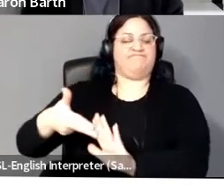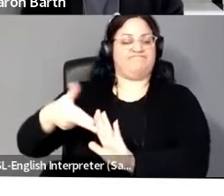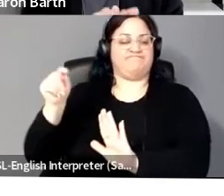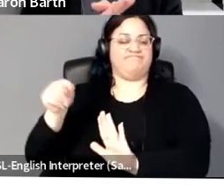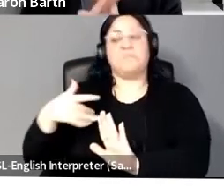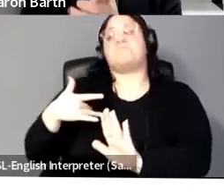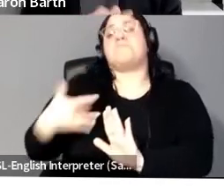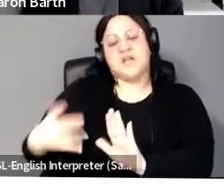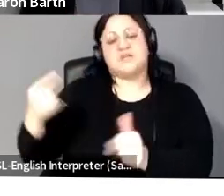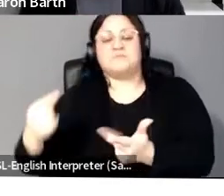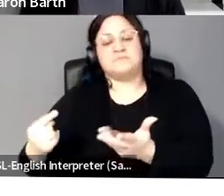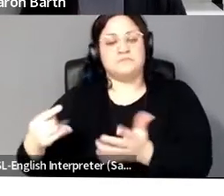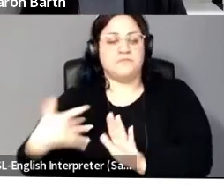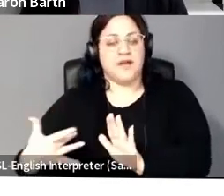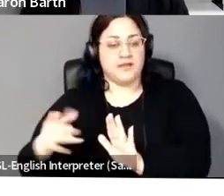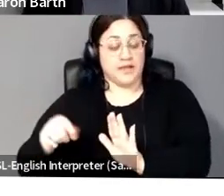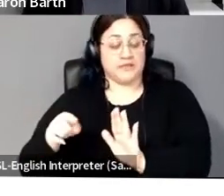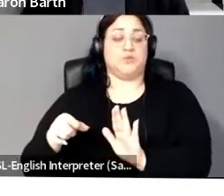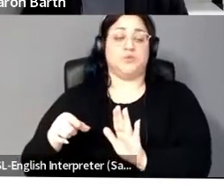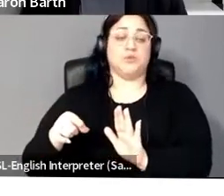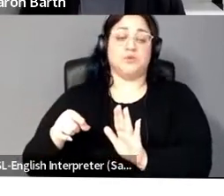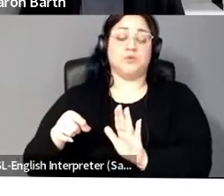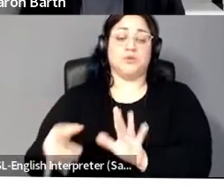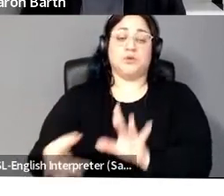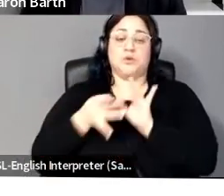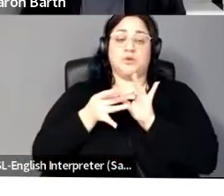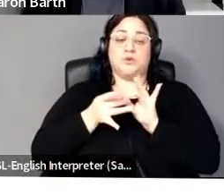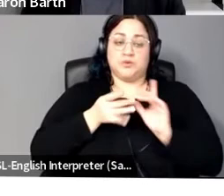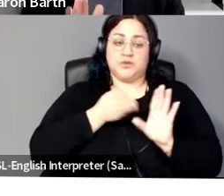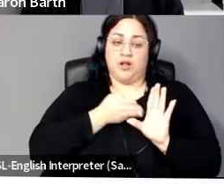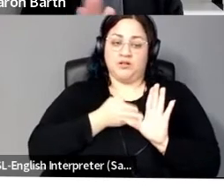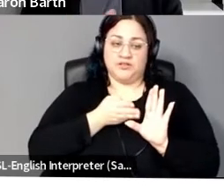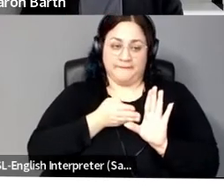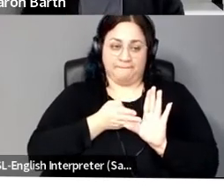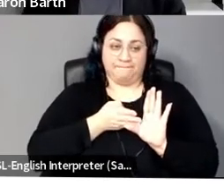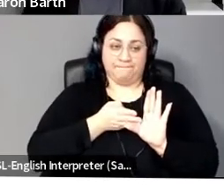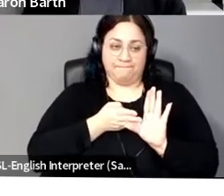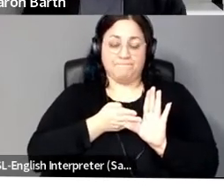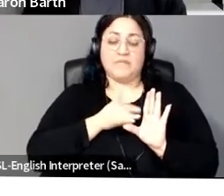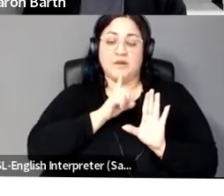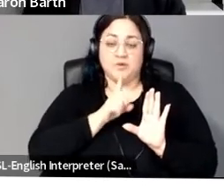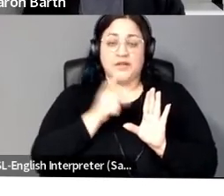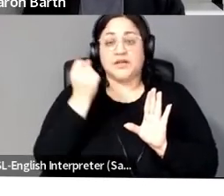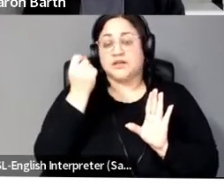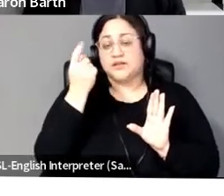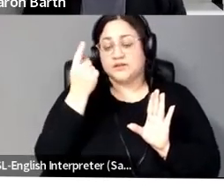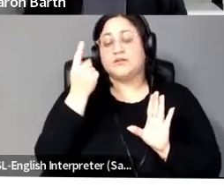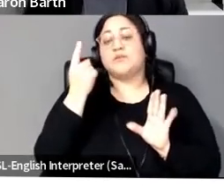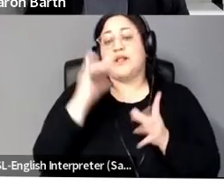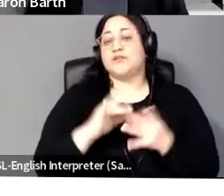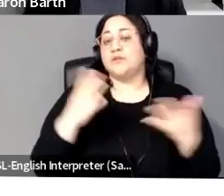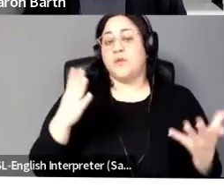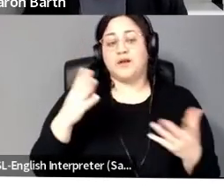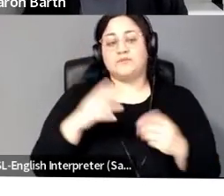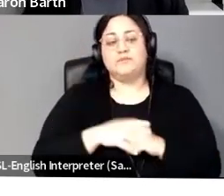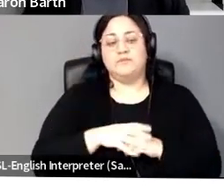our psychology. And it's actually really based on a thing called the similarity bias. And the basis of that is really